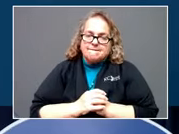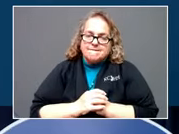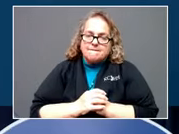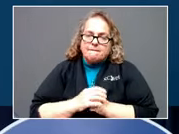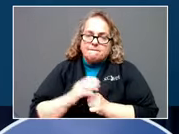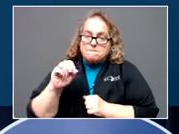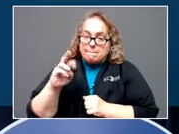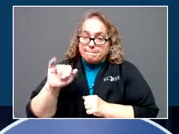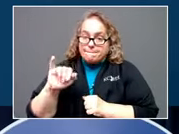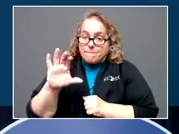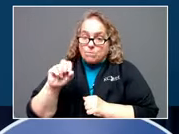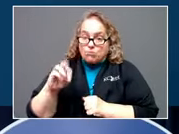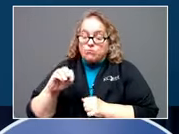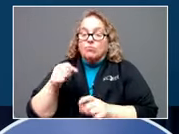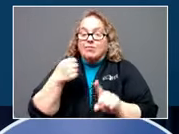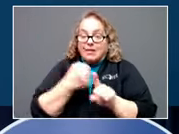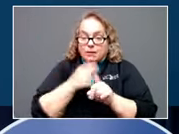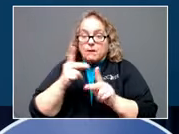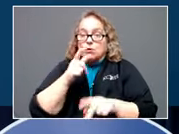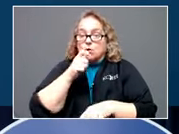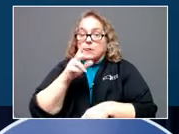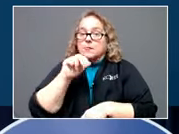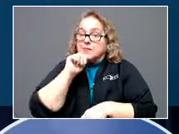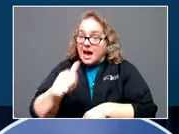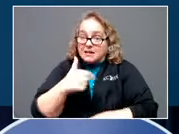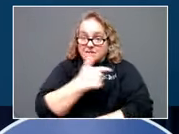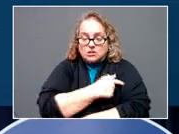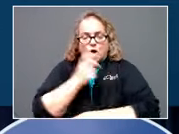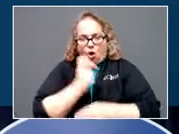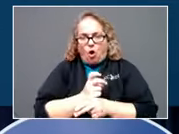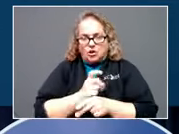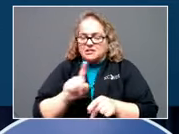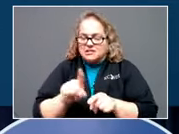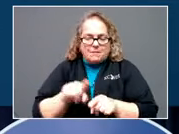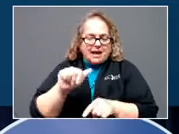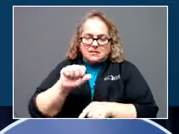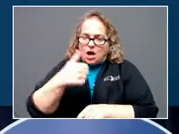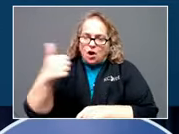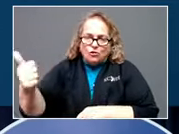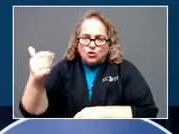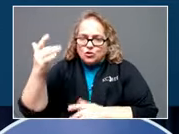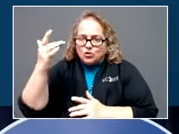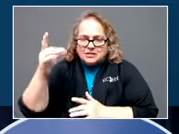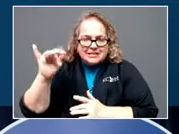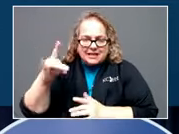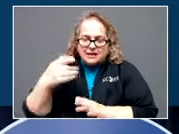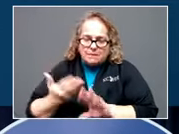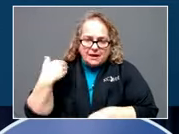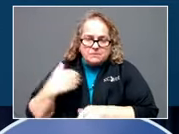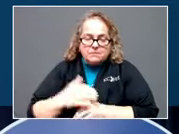that are unvaccinated hard, just like other ones did in the past. And this is updated through